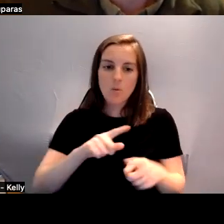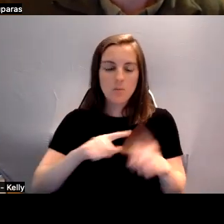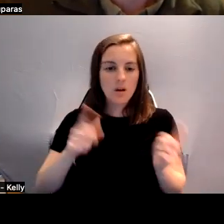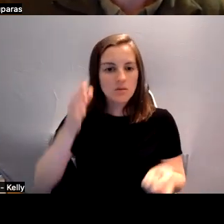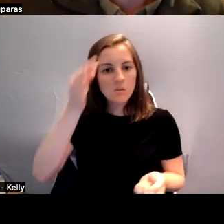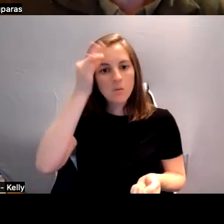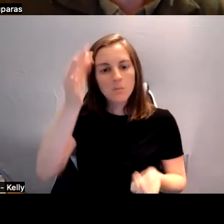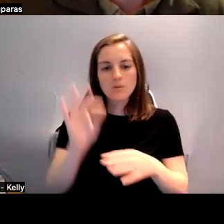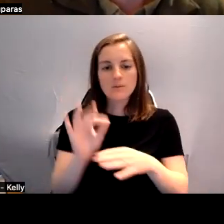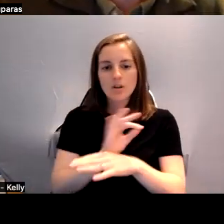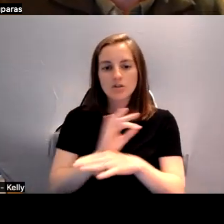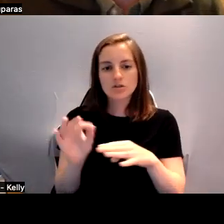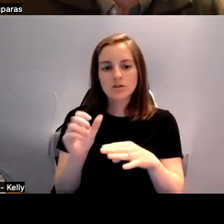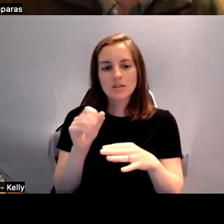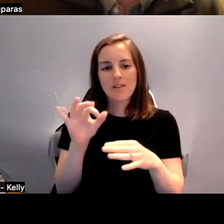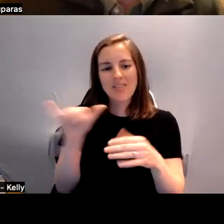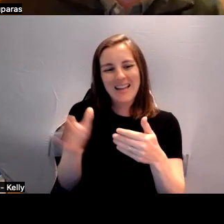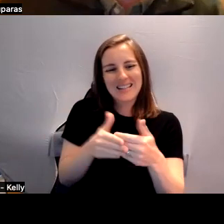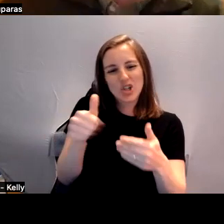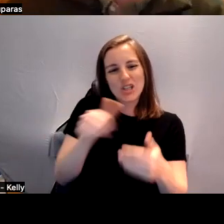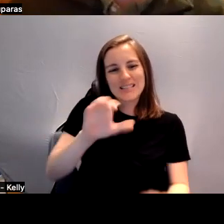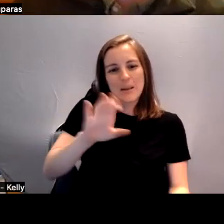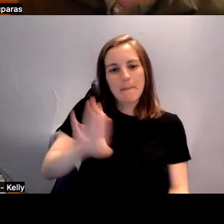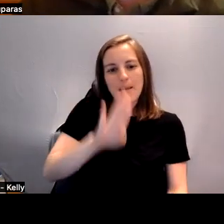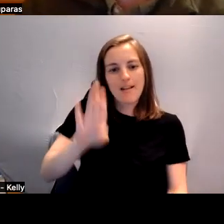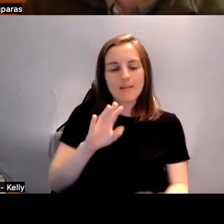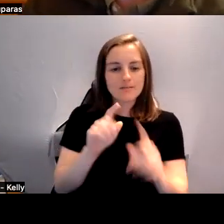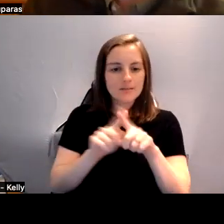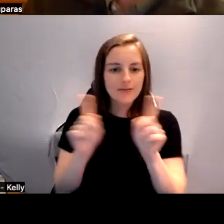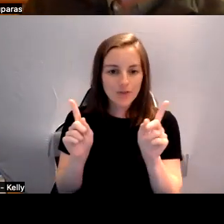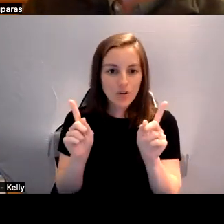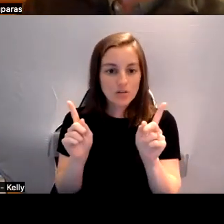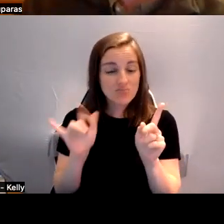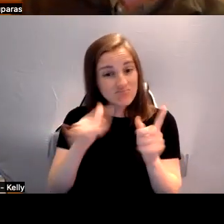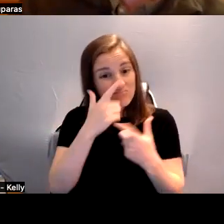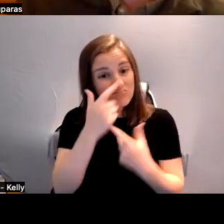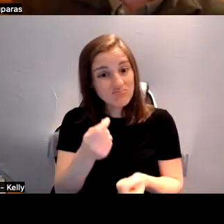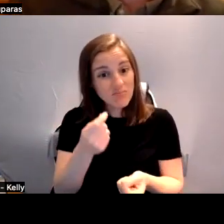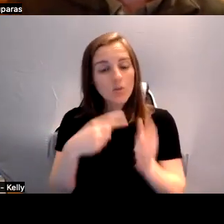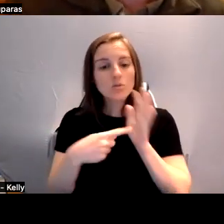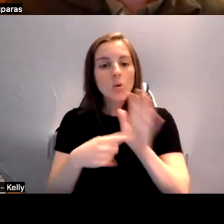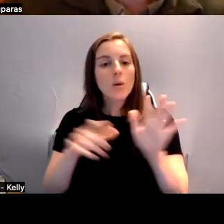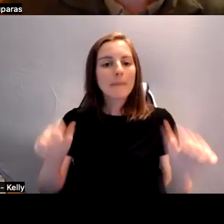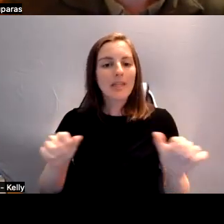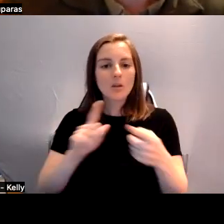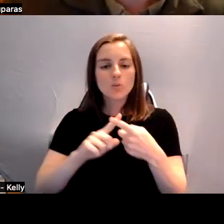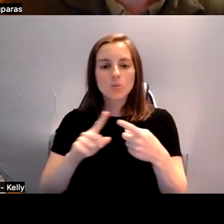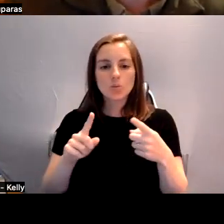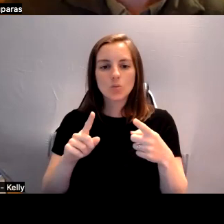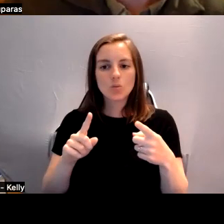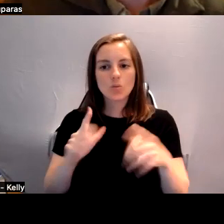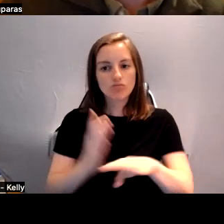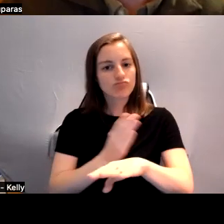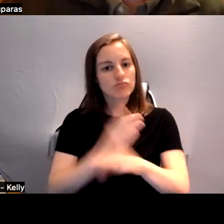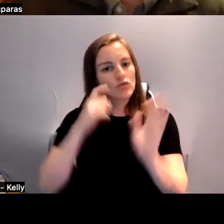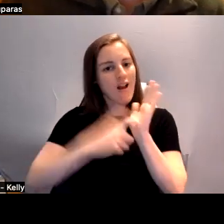functions of this nearest C beta distance, which is an interesting, suggests that the the ability to recover the sequence